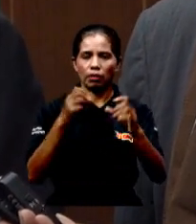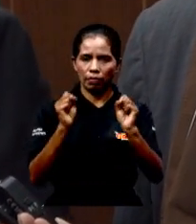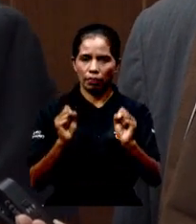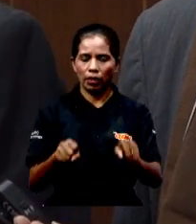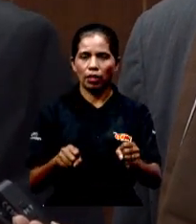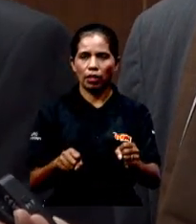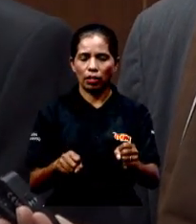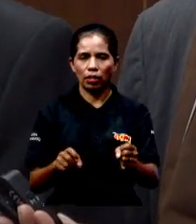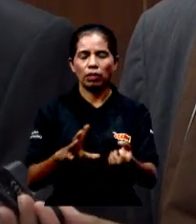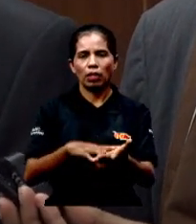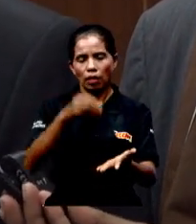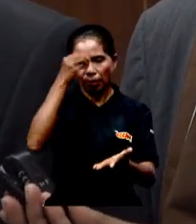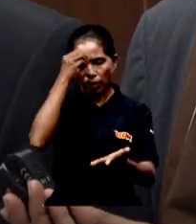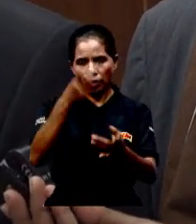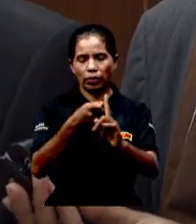we have to learn.